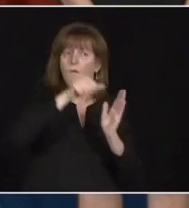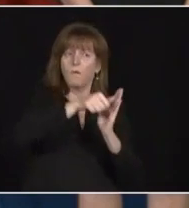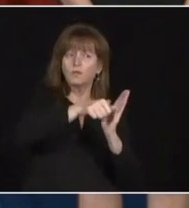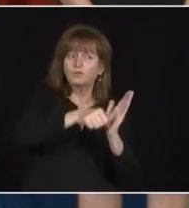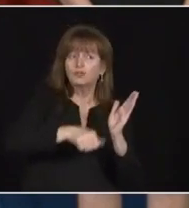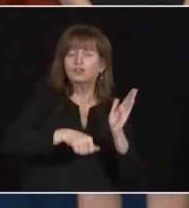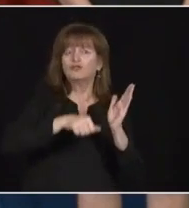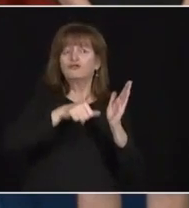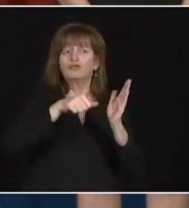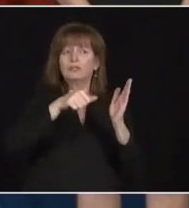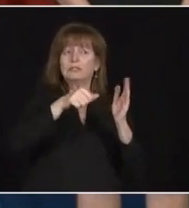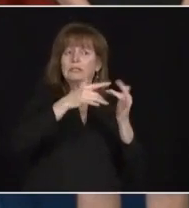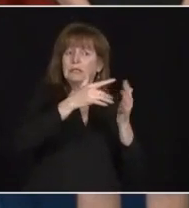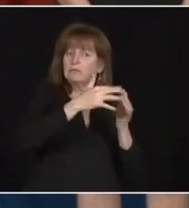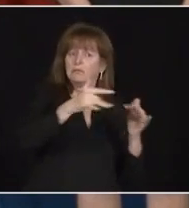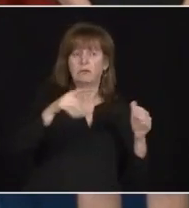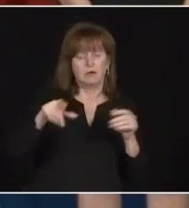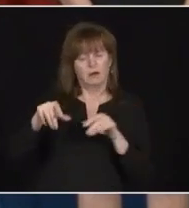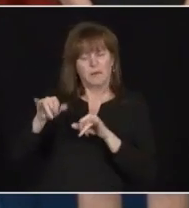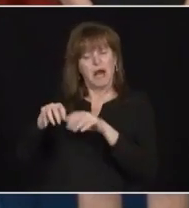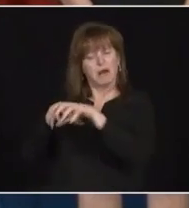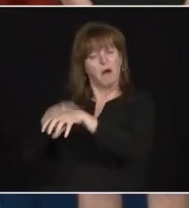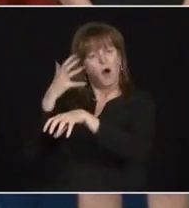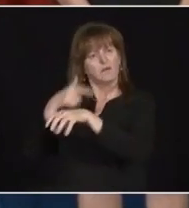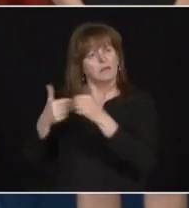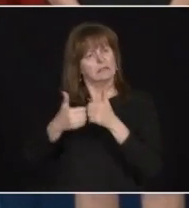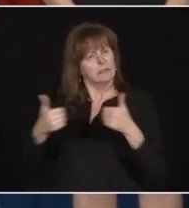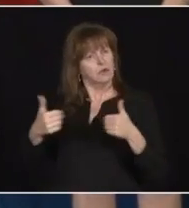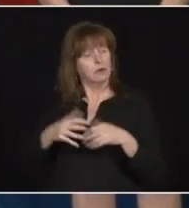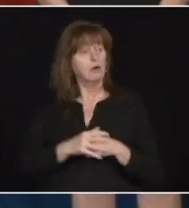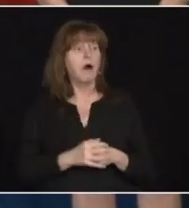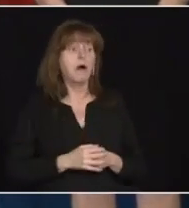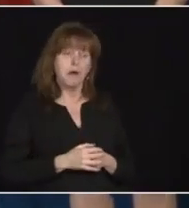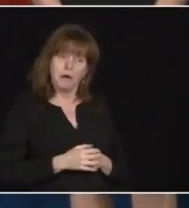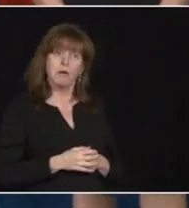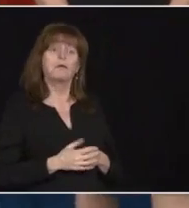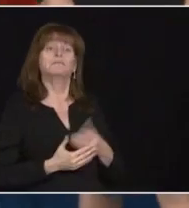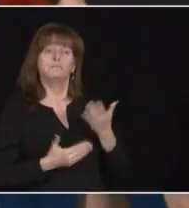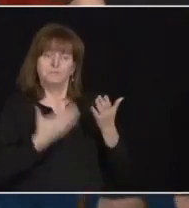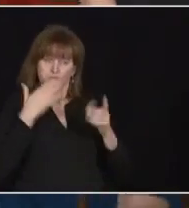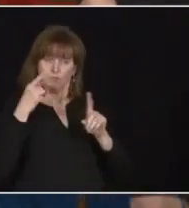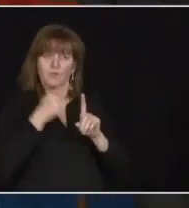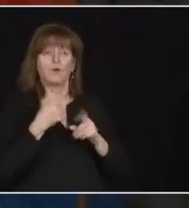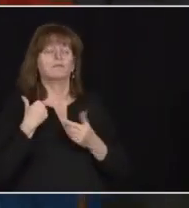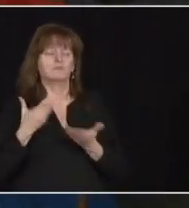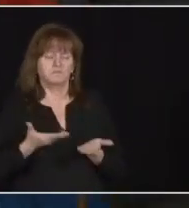surgeries? Well, you're pretty bang on there, but I'm going to pass this over to the Minister of Health. Thanks, Ellie.